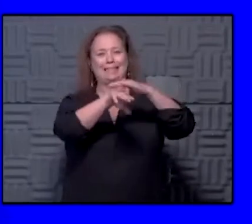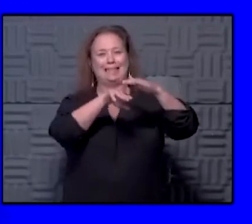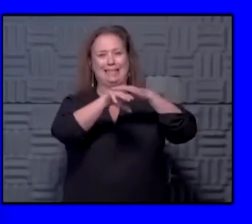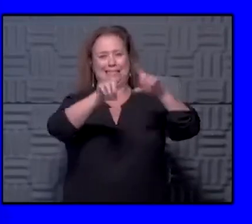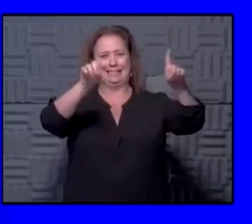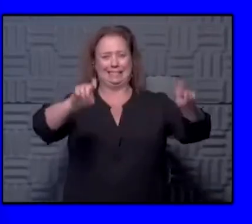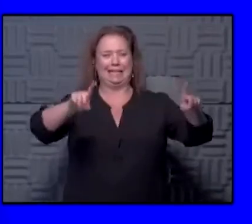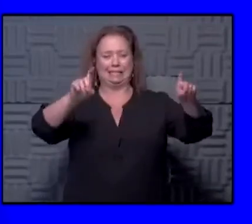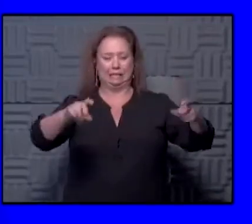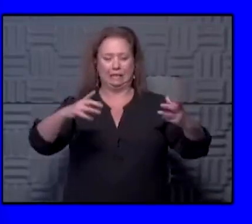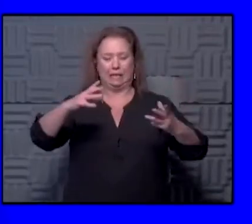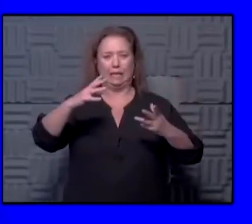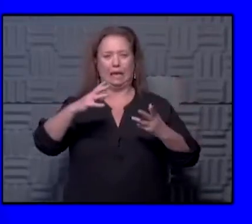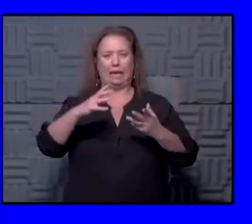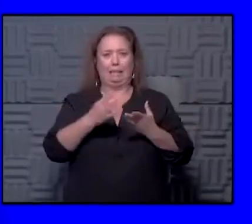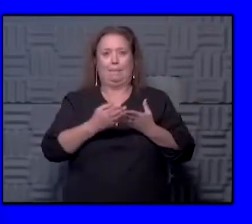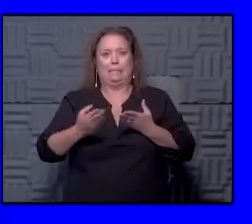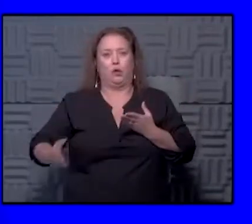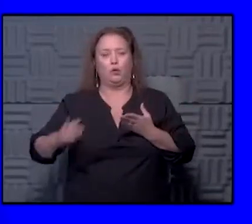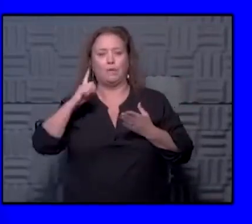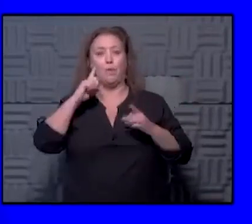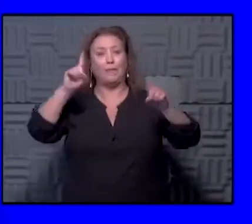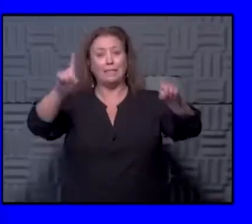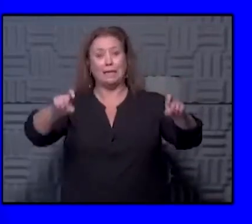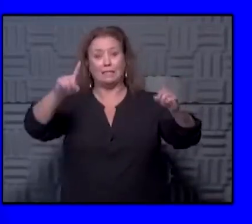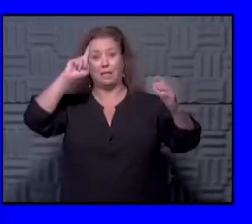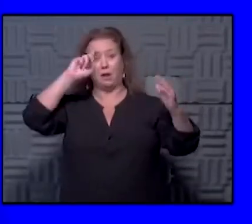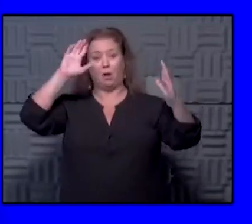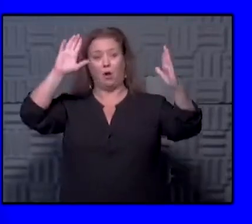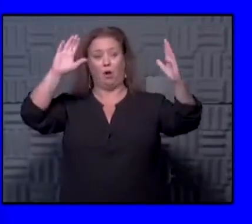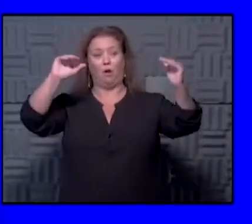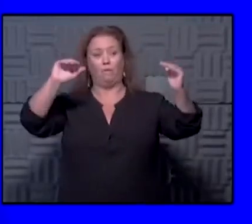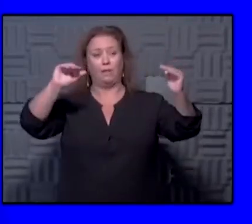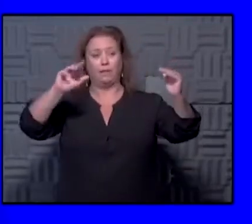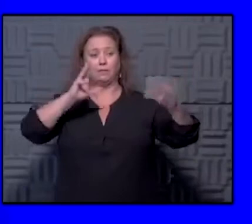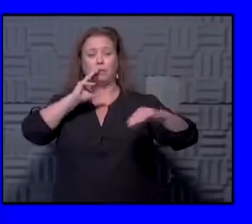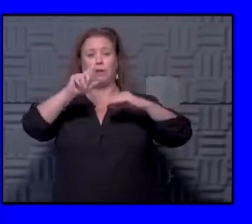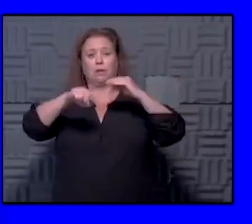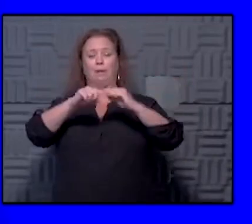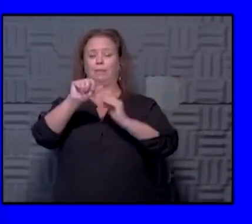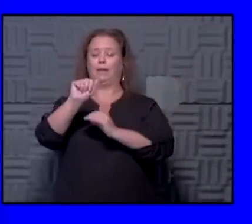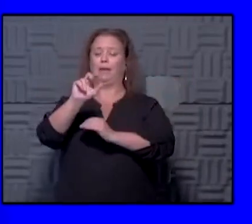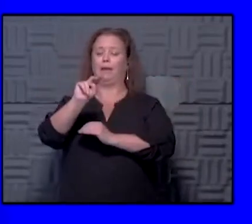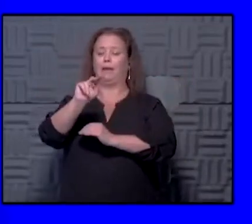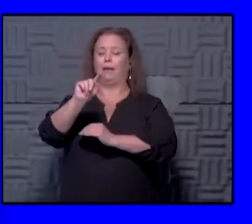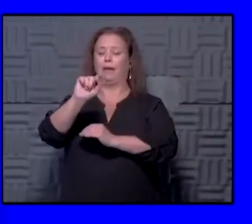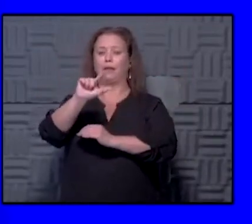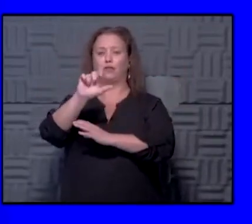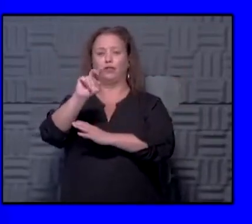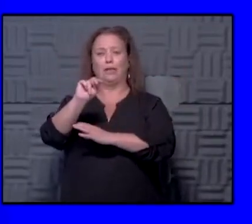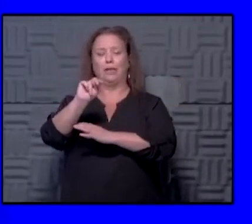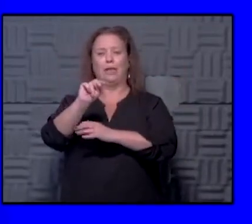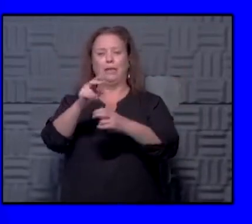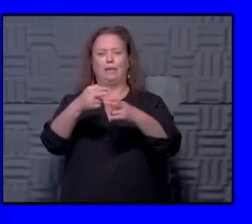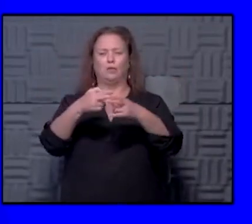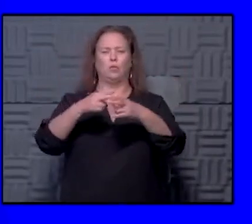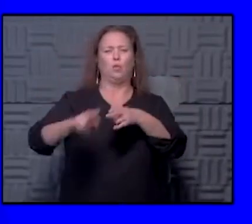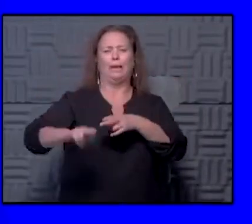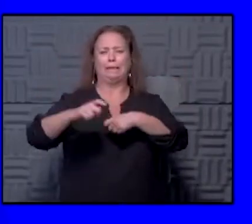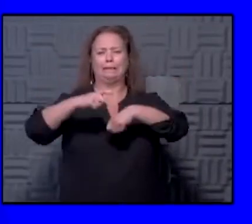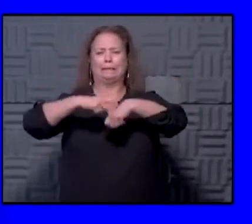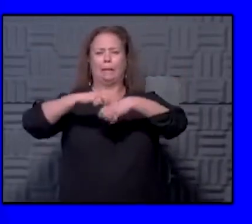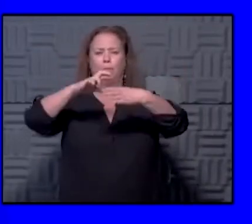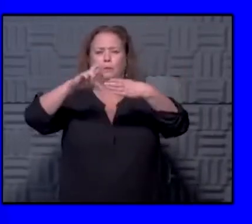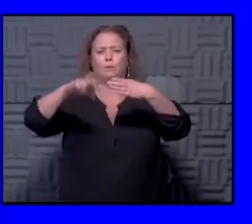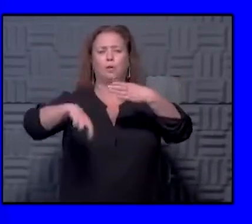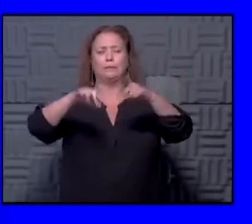and the materials to do the testing. Hopefully, as we talked about with these antigen tests, these very quick turnaround time antigen